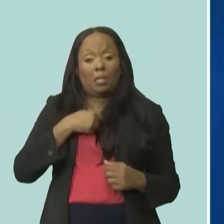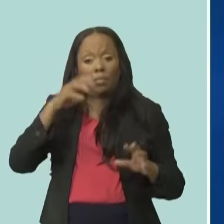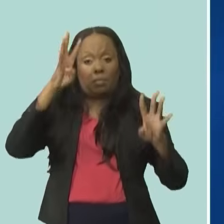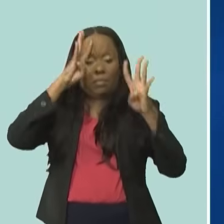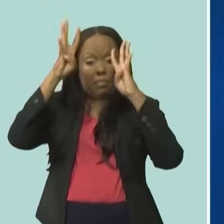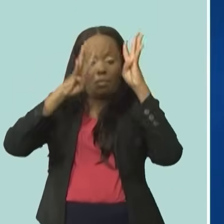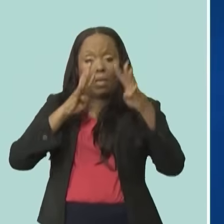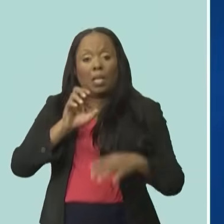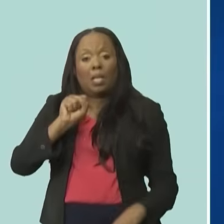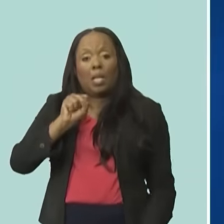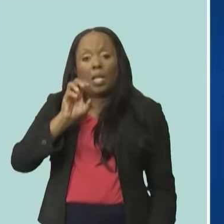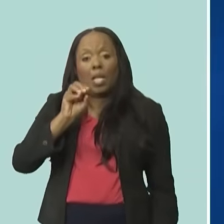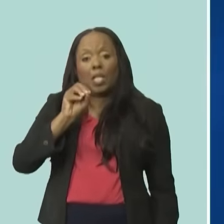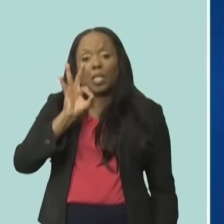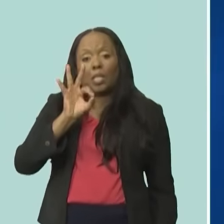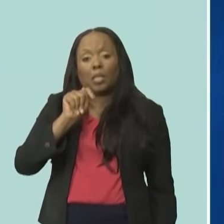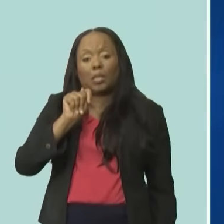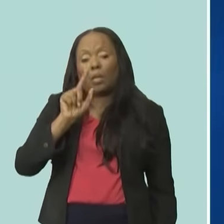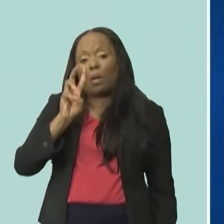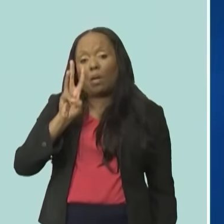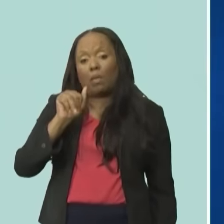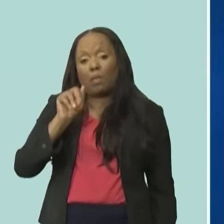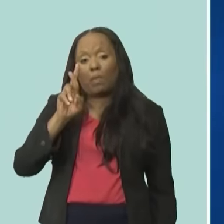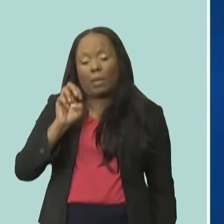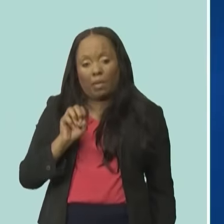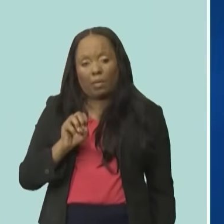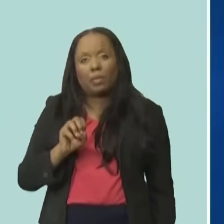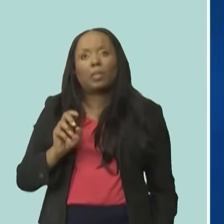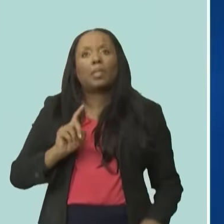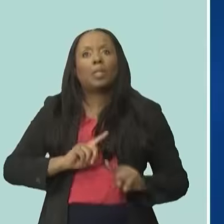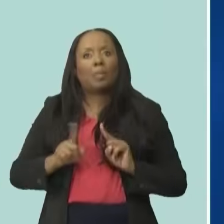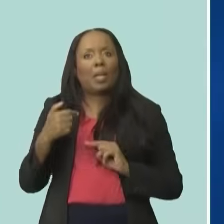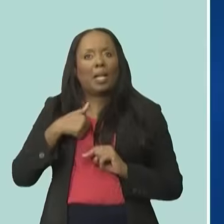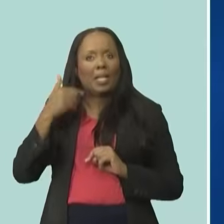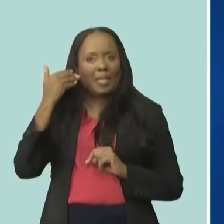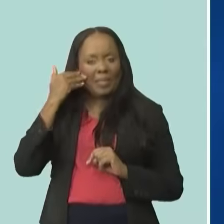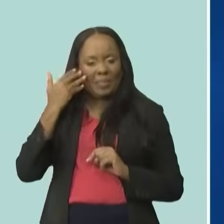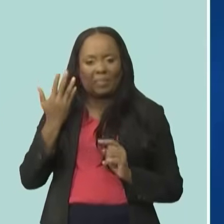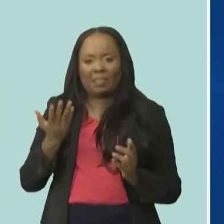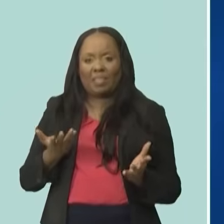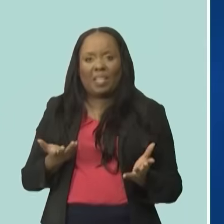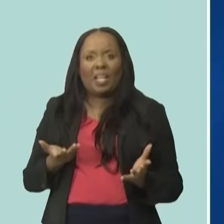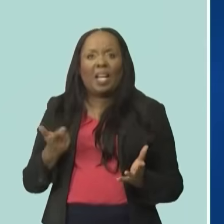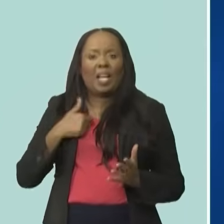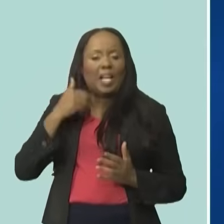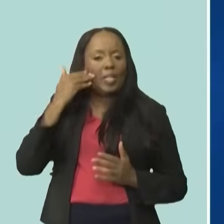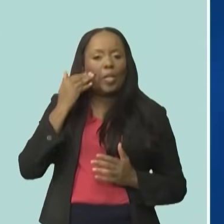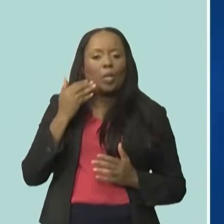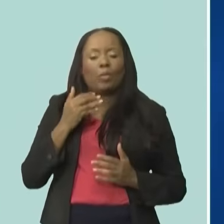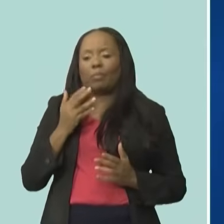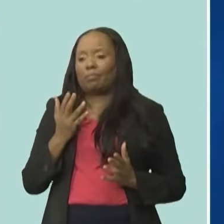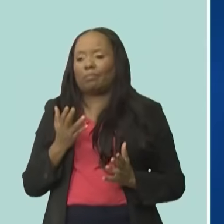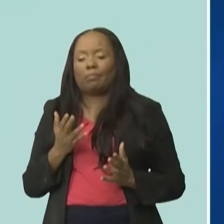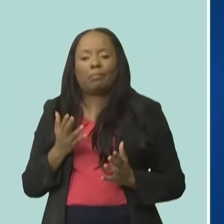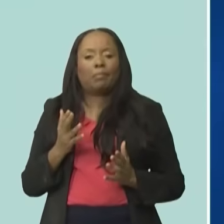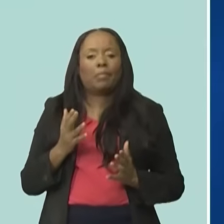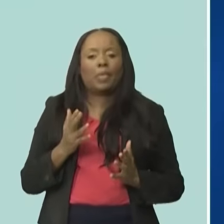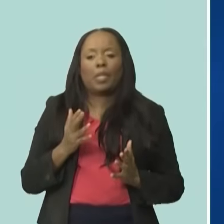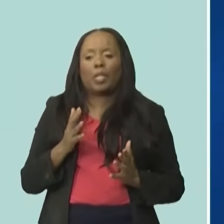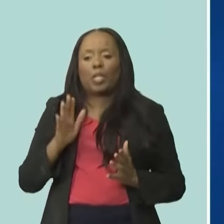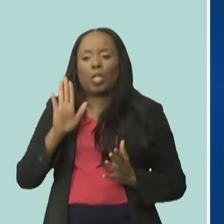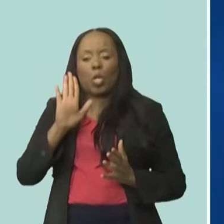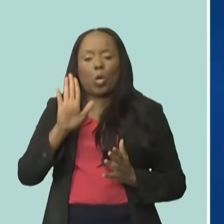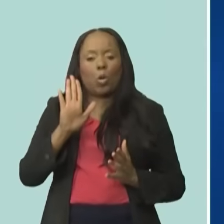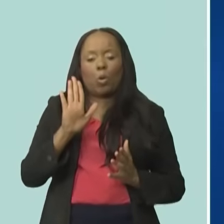some garage management software that I can tell you every minute where your car is in the production line, and we're going to share that